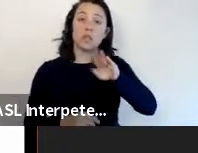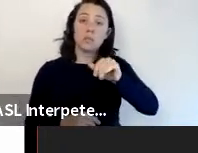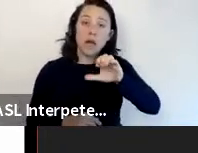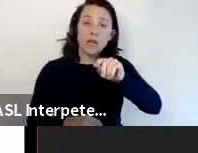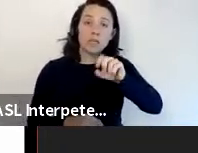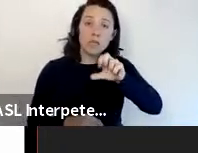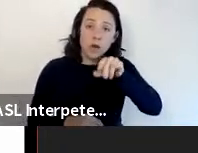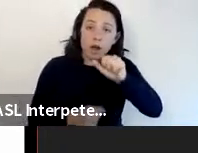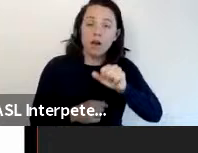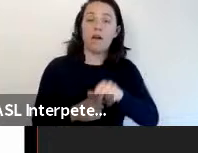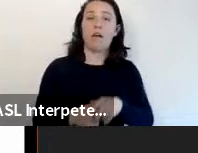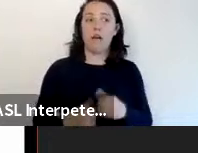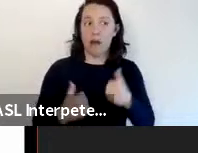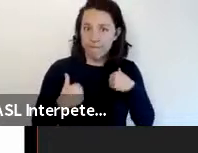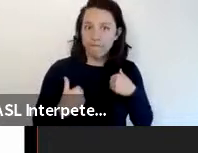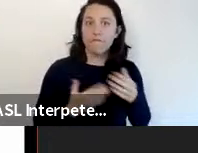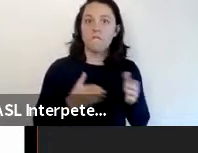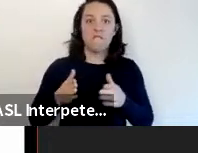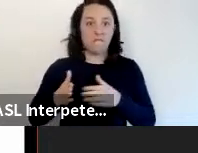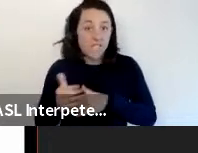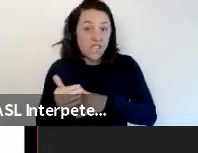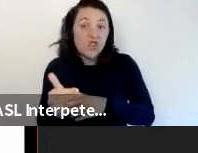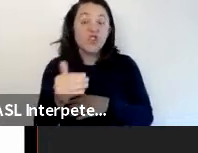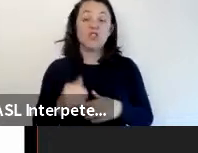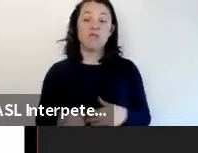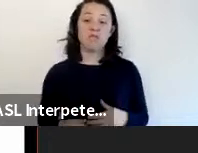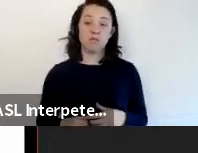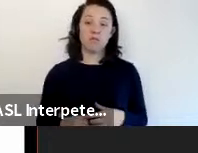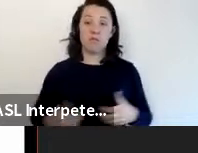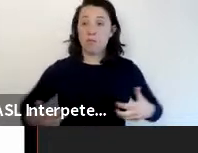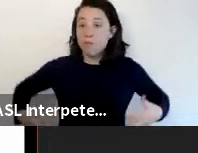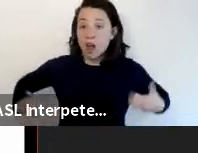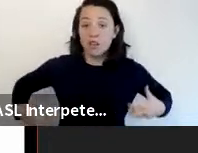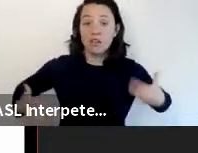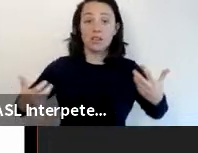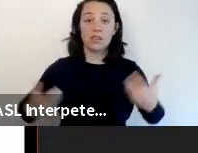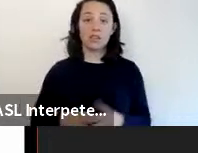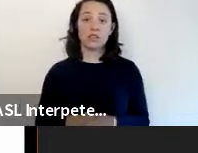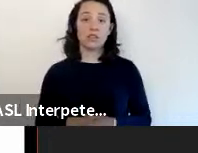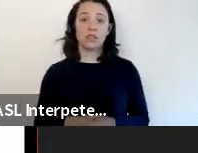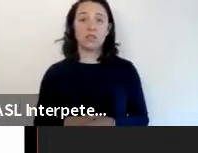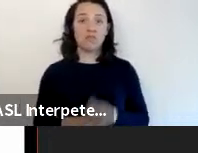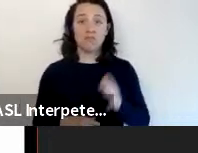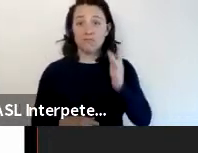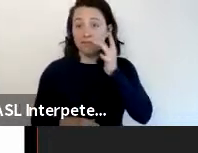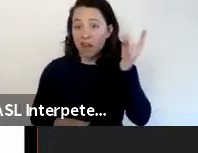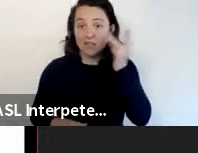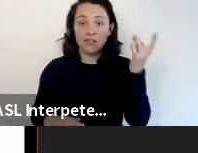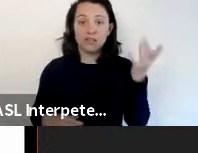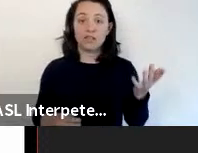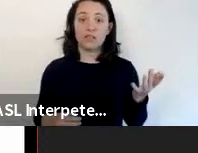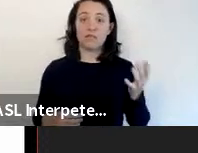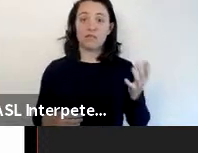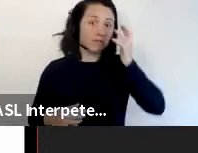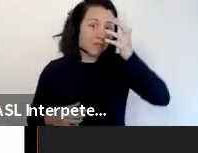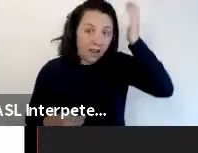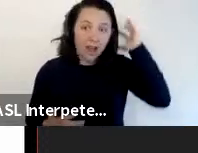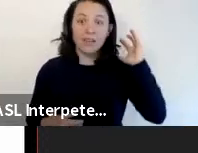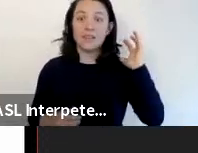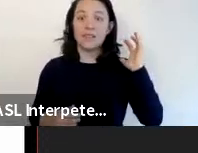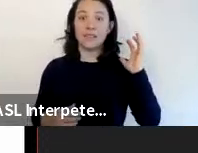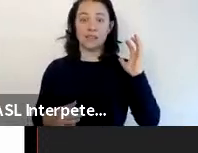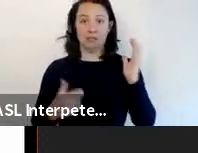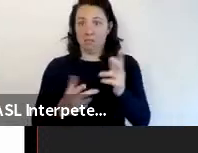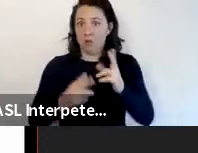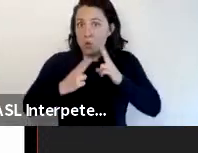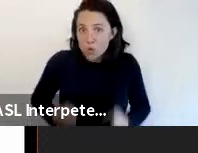this, fish have this, monkeys have this, cats have this, lions have this, we have it